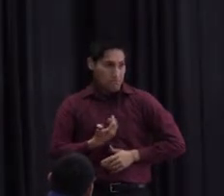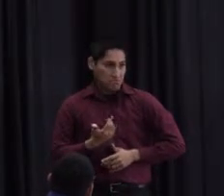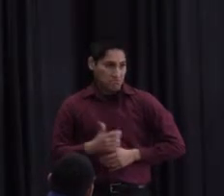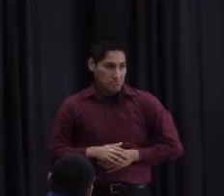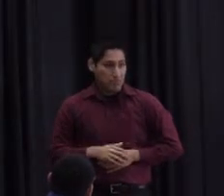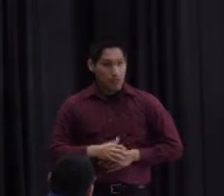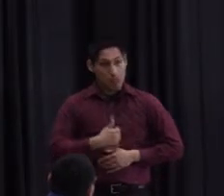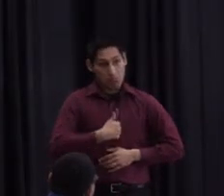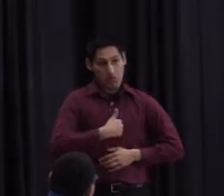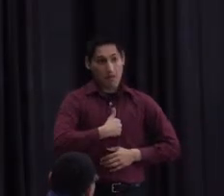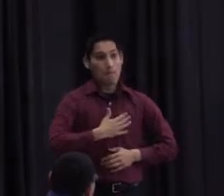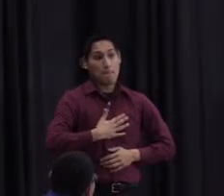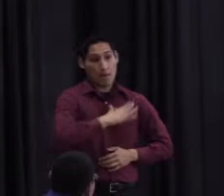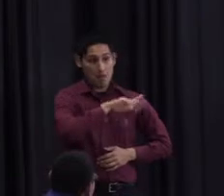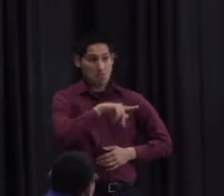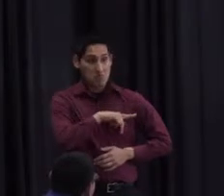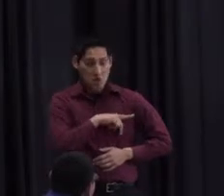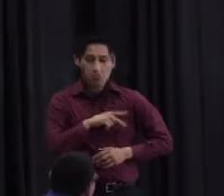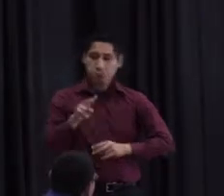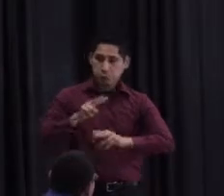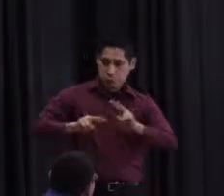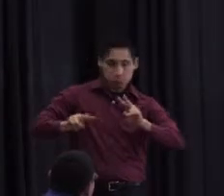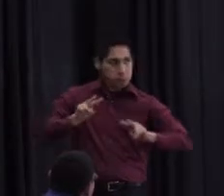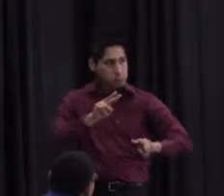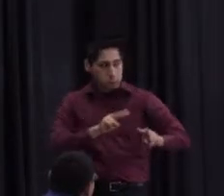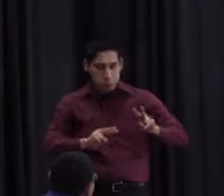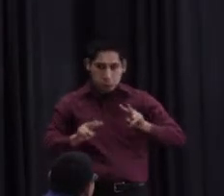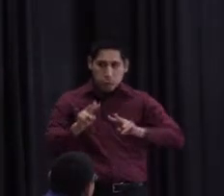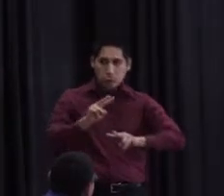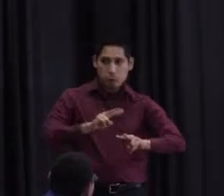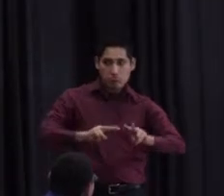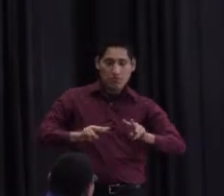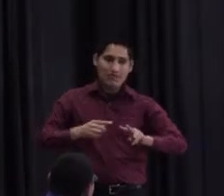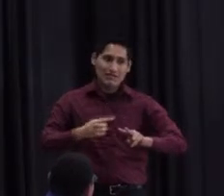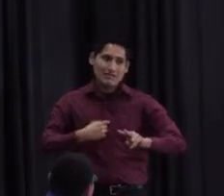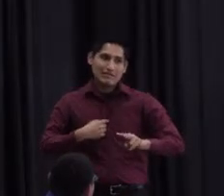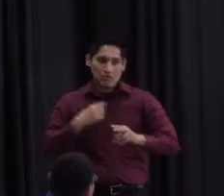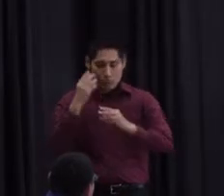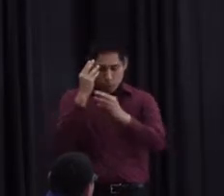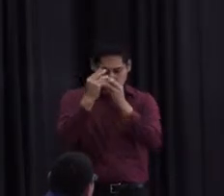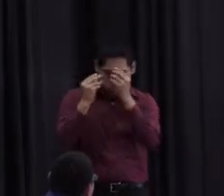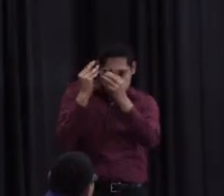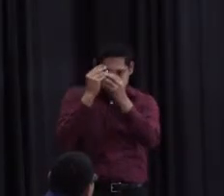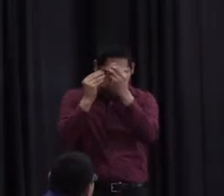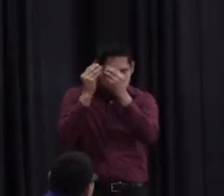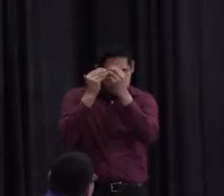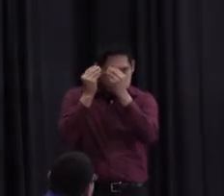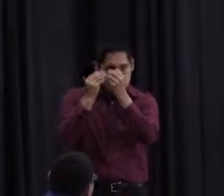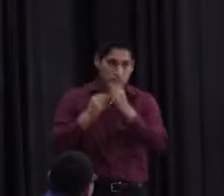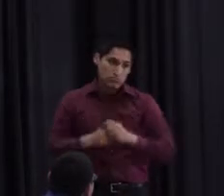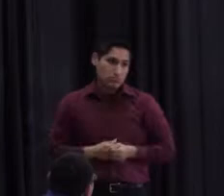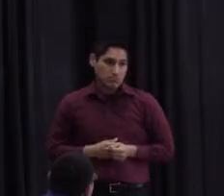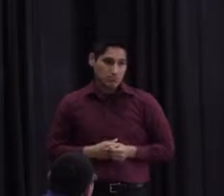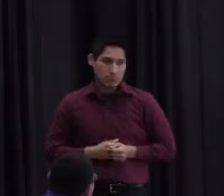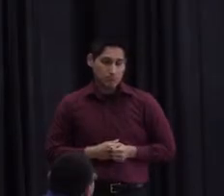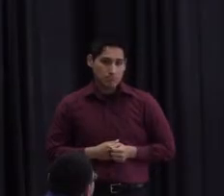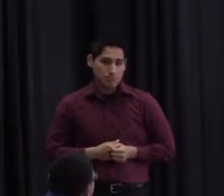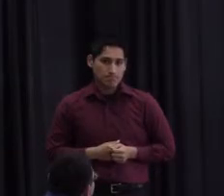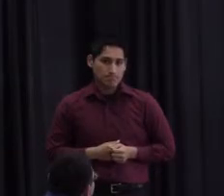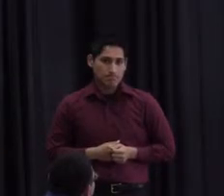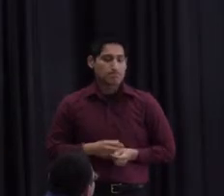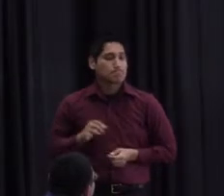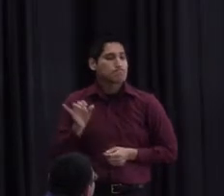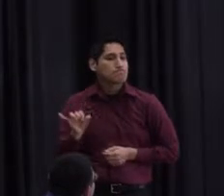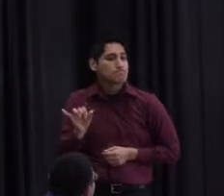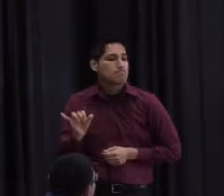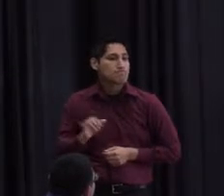and personal evaluative and personal critical thinking perspective, which